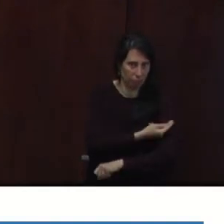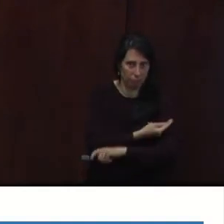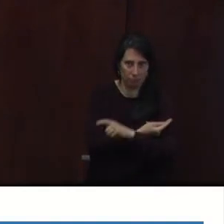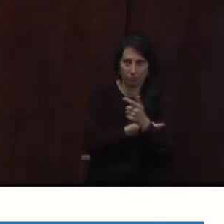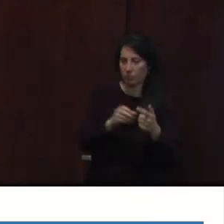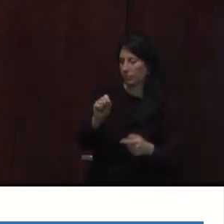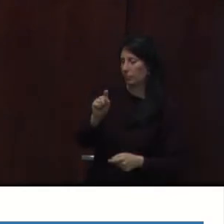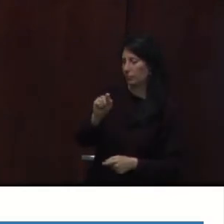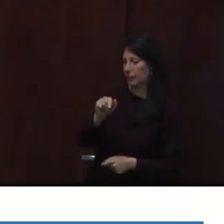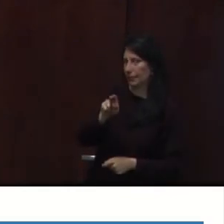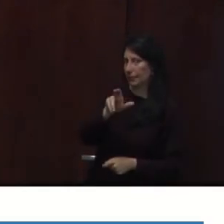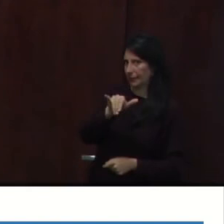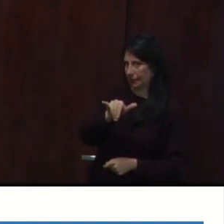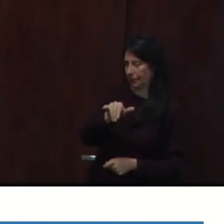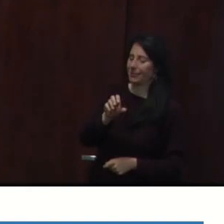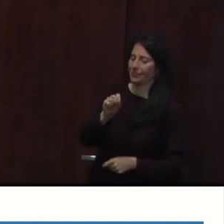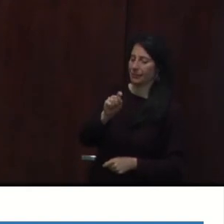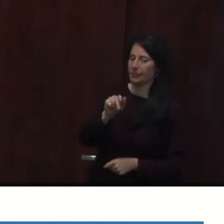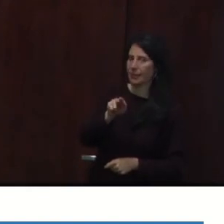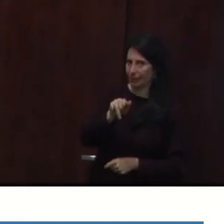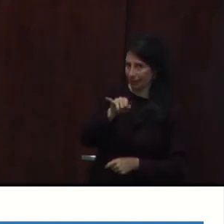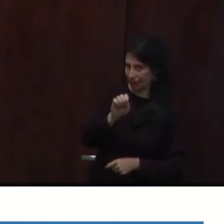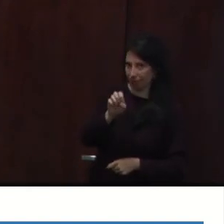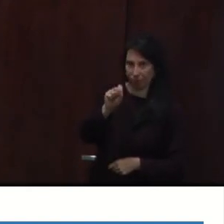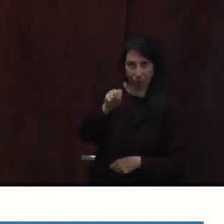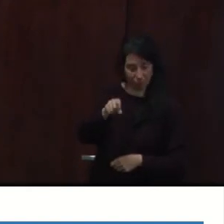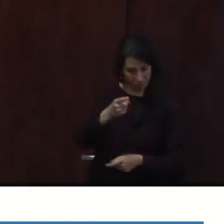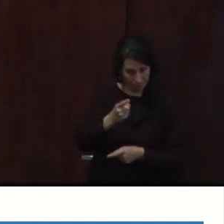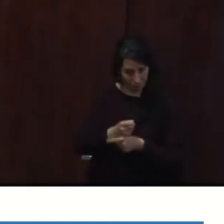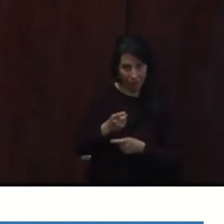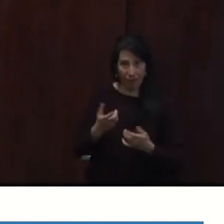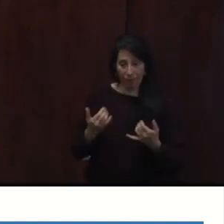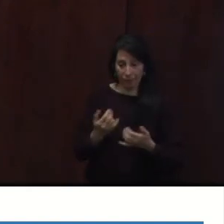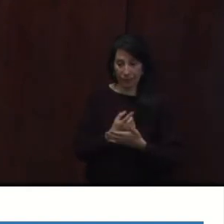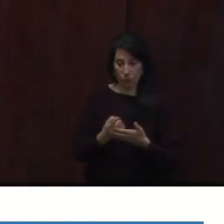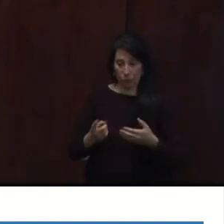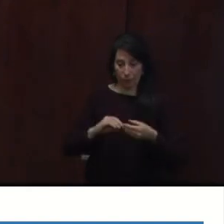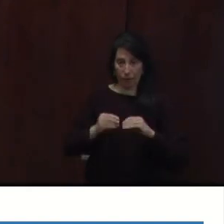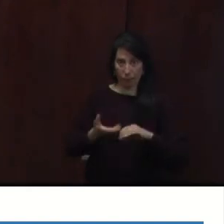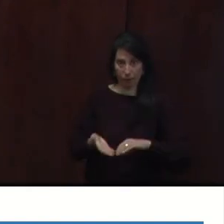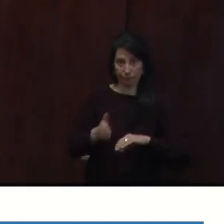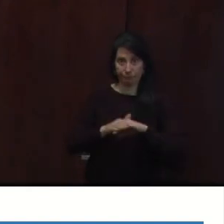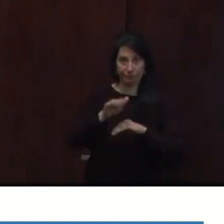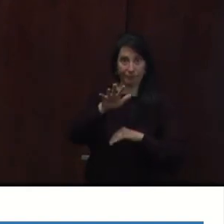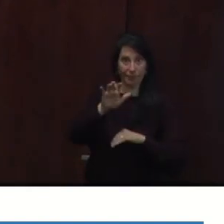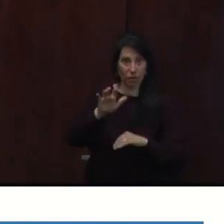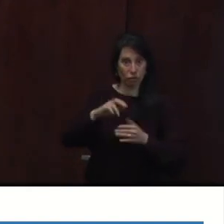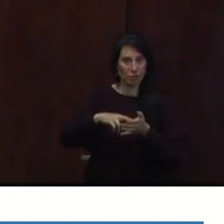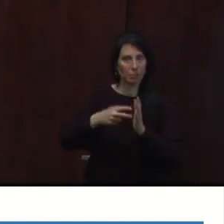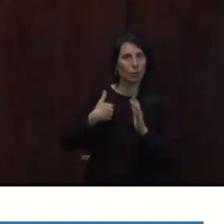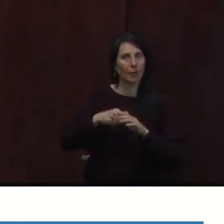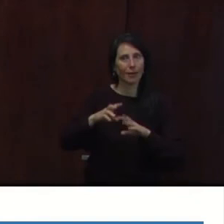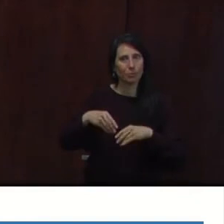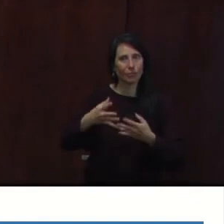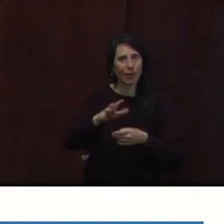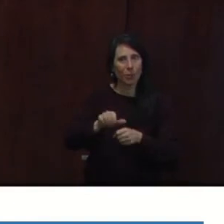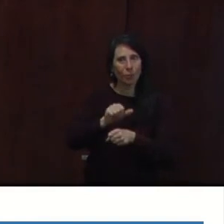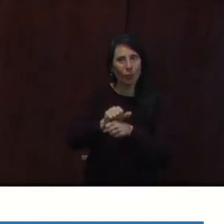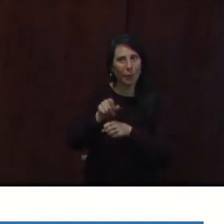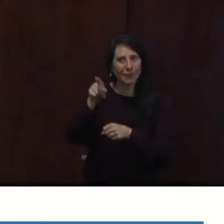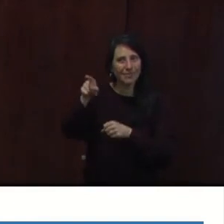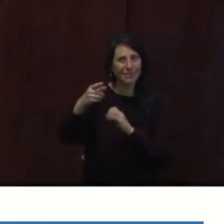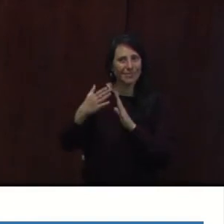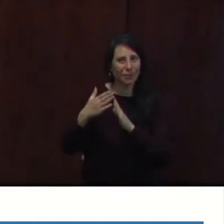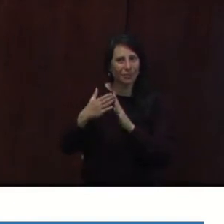our 500 bump this week, we are providing appointments at 40 Cox for our healthcare workers who were not originally in